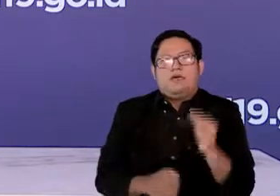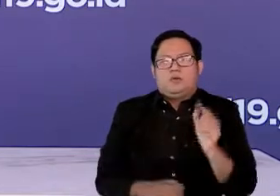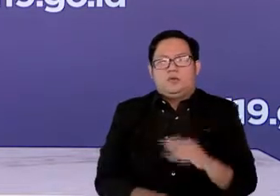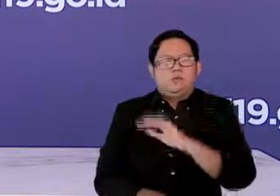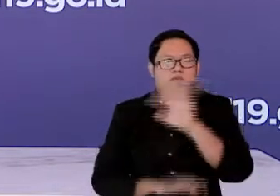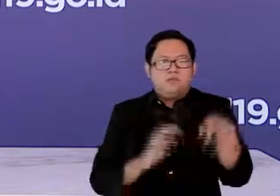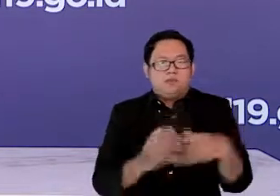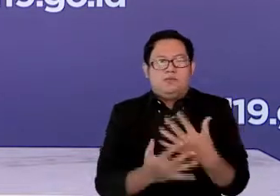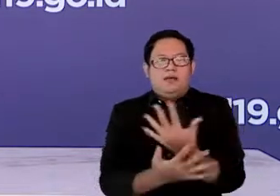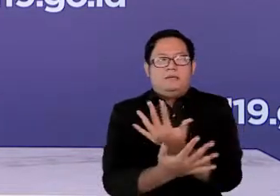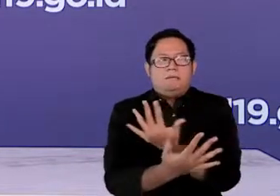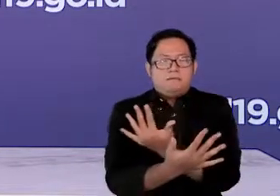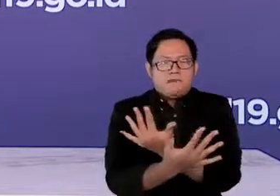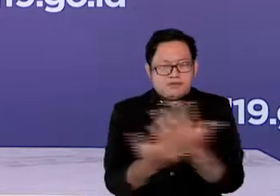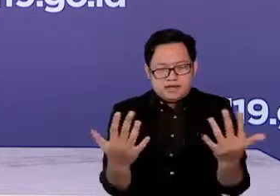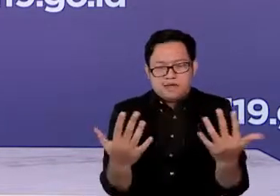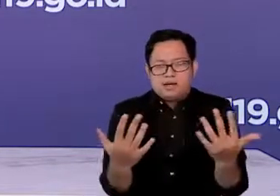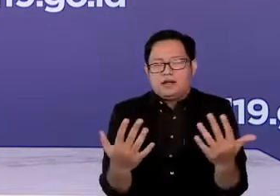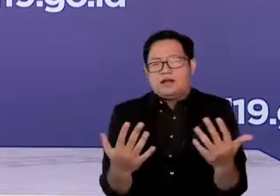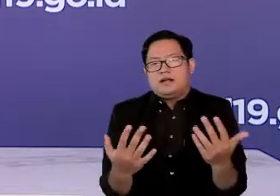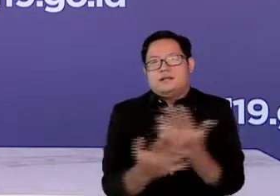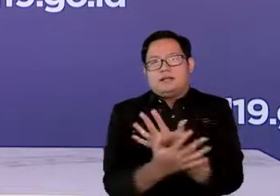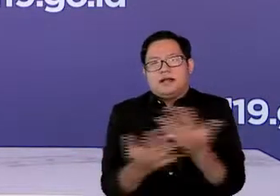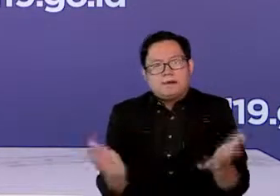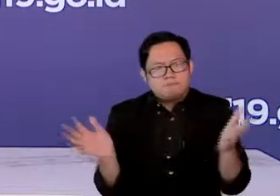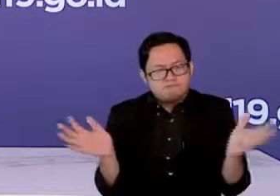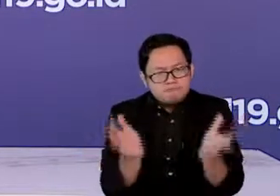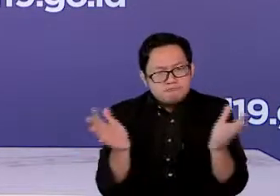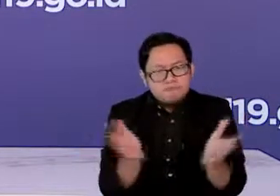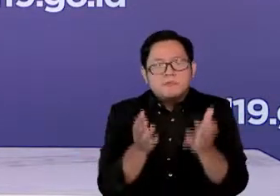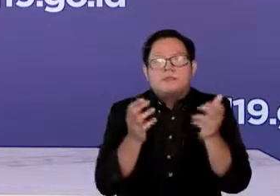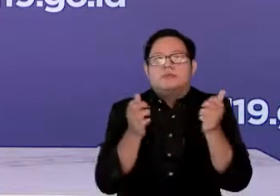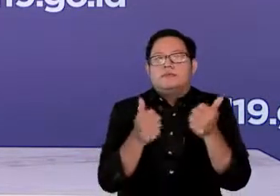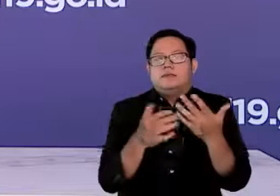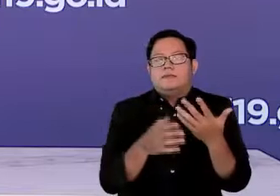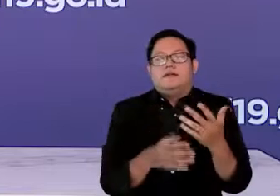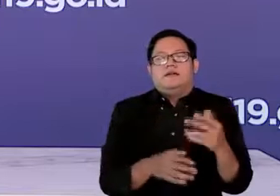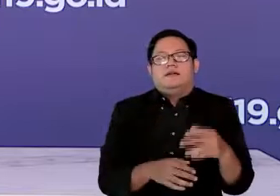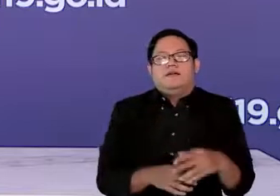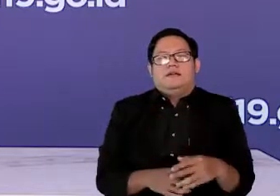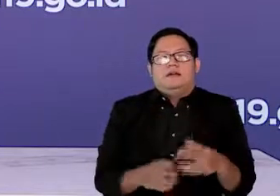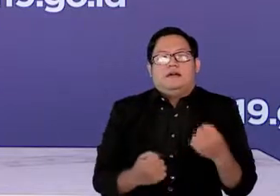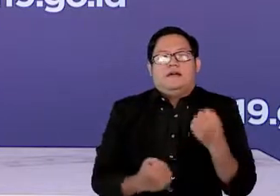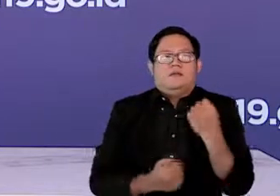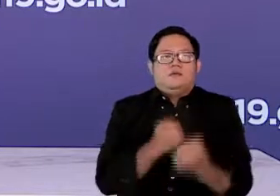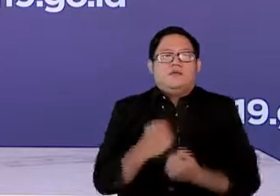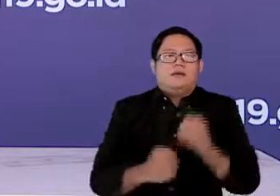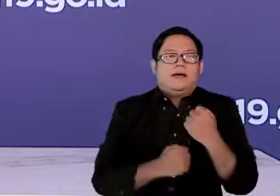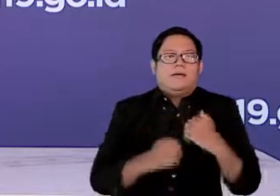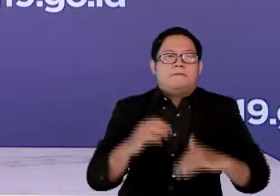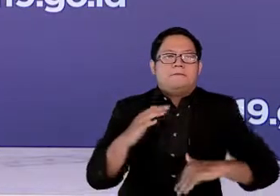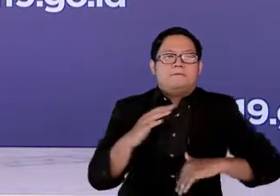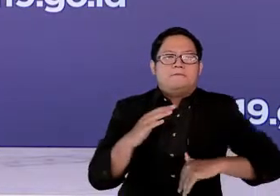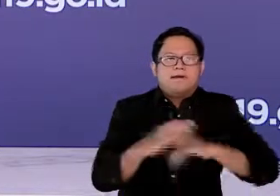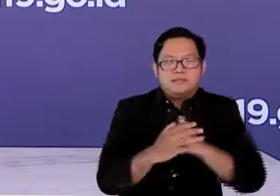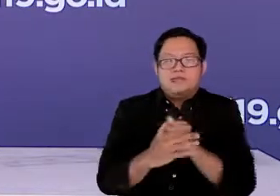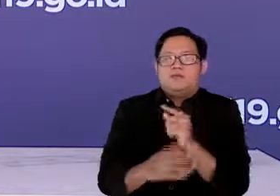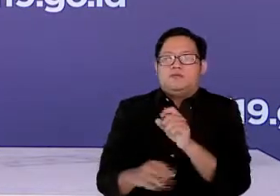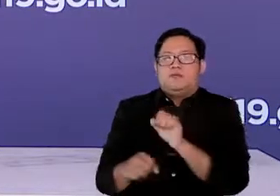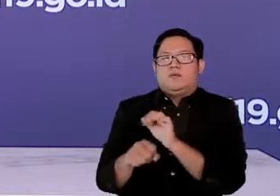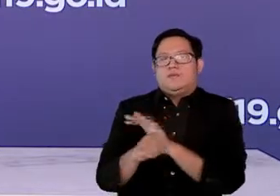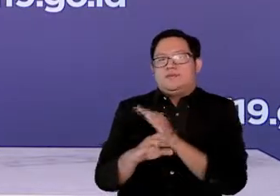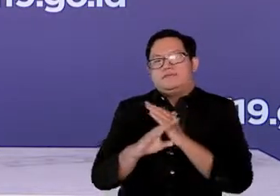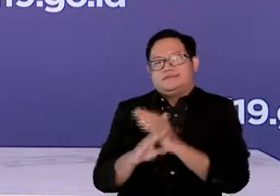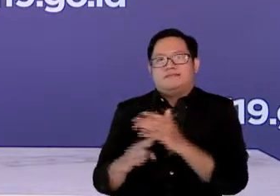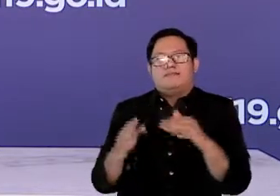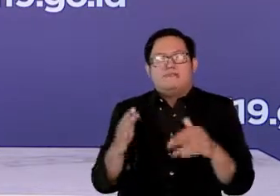elements of society, will continue to optimize the layered and tiered COVID-19 control